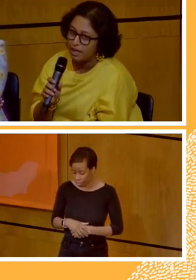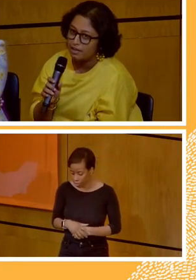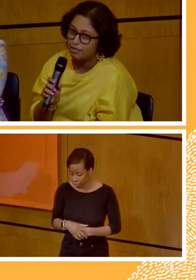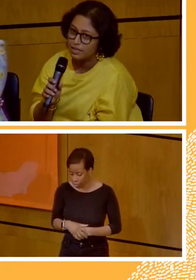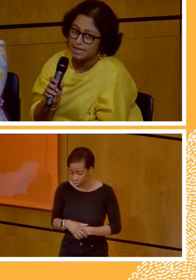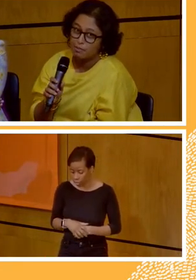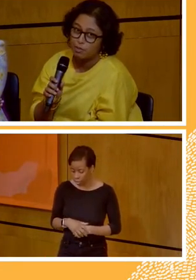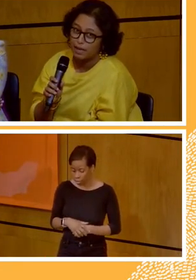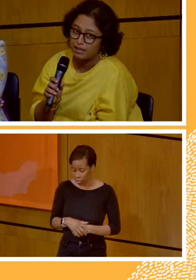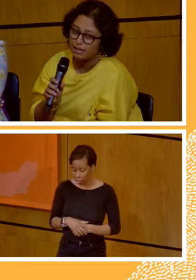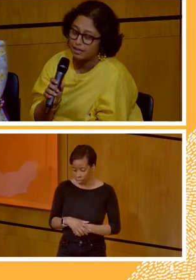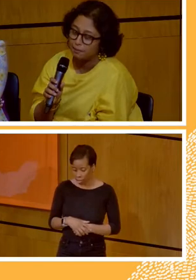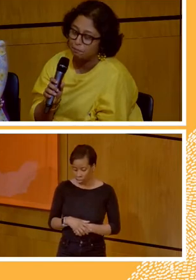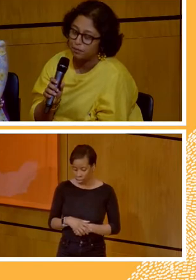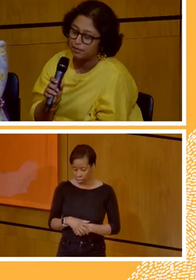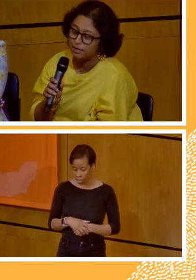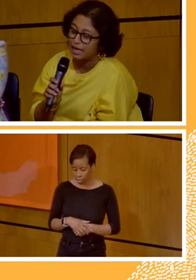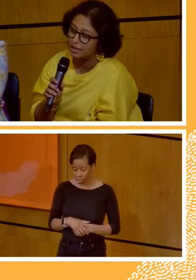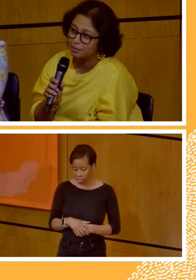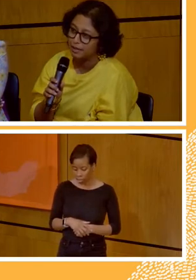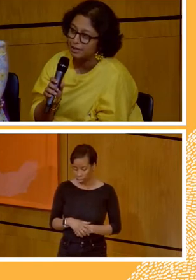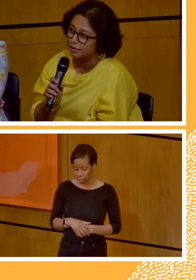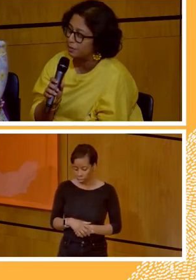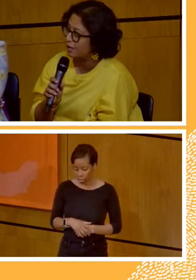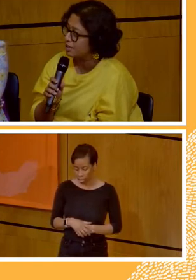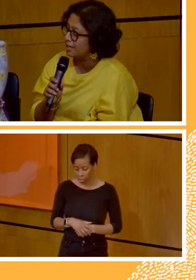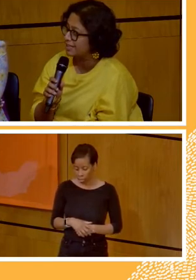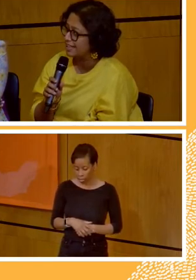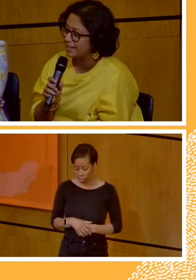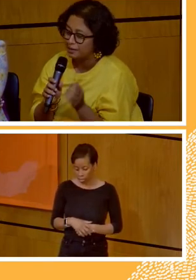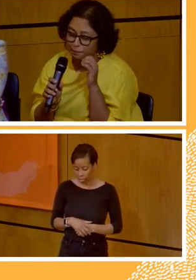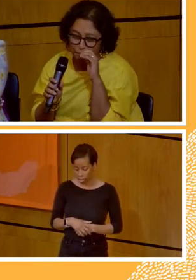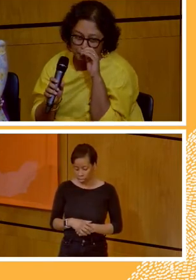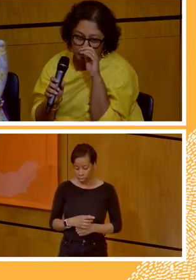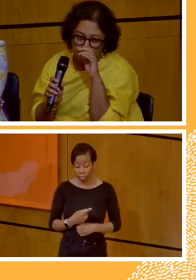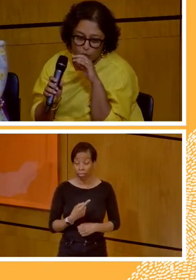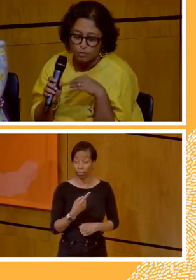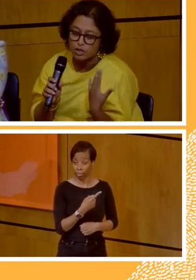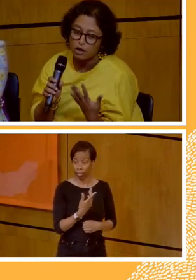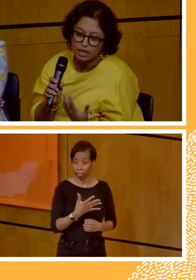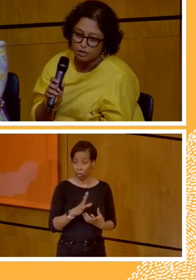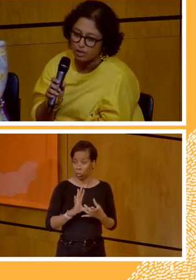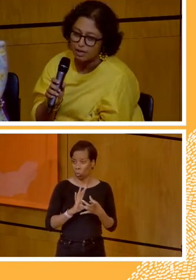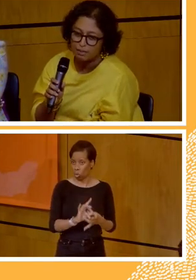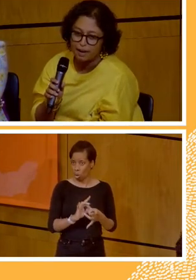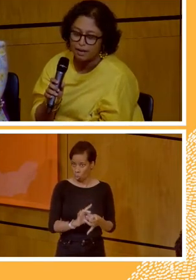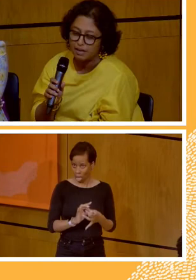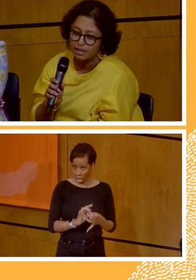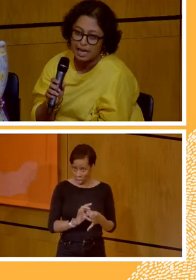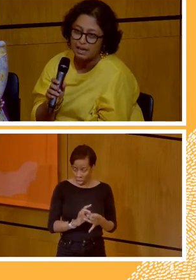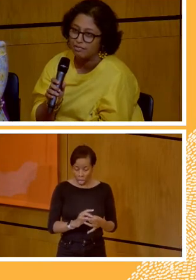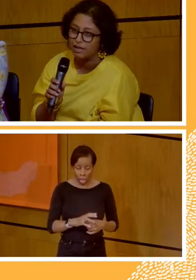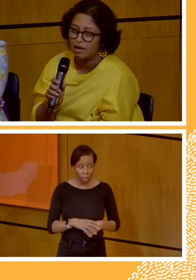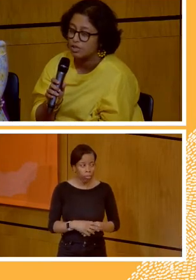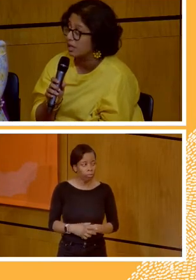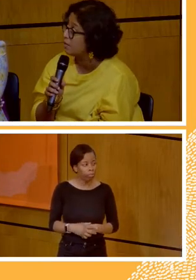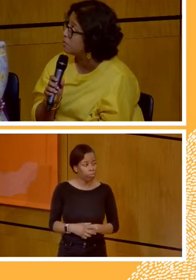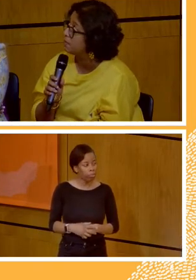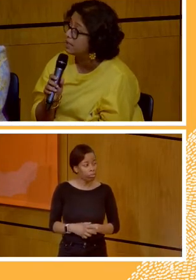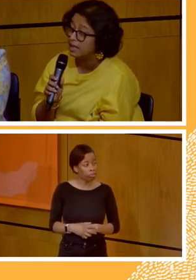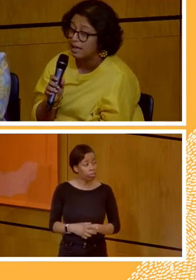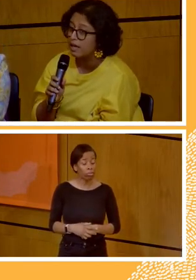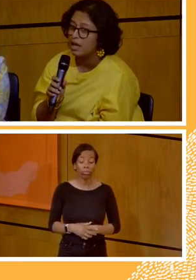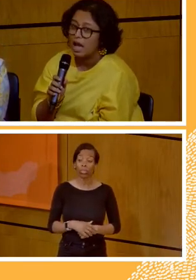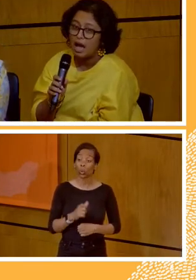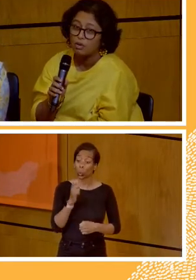with. The first time we met her, right at the beginning of the project, we were talking to her about her life and how she came